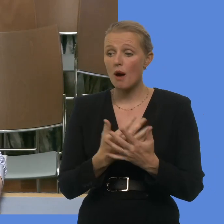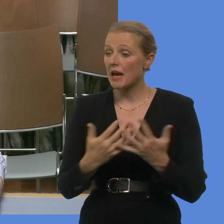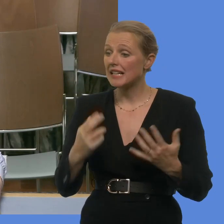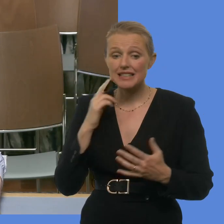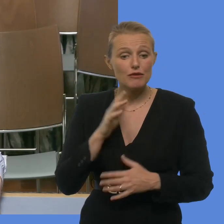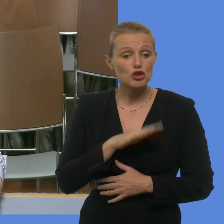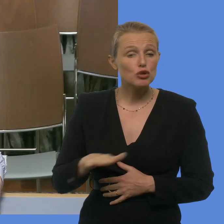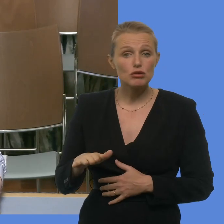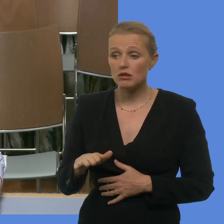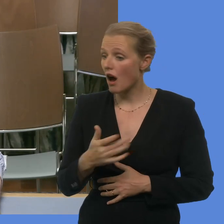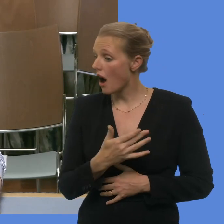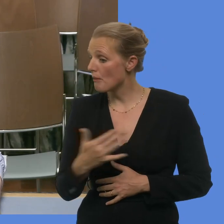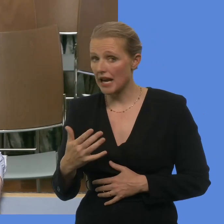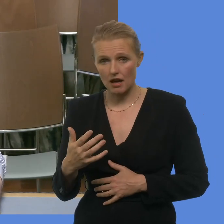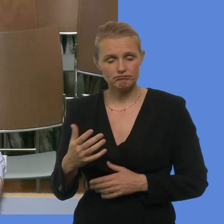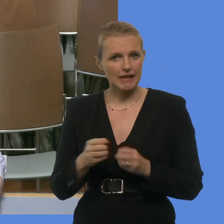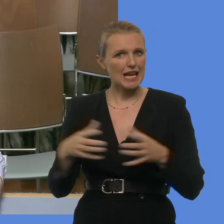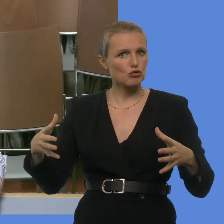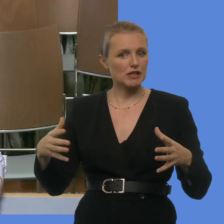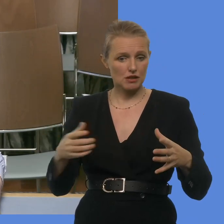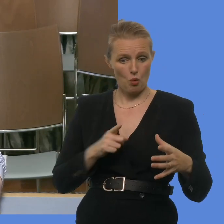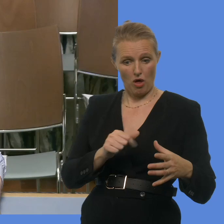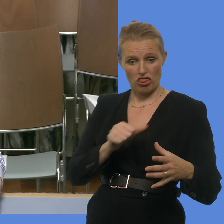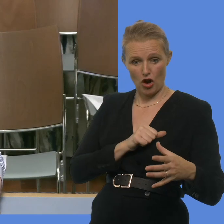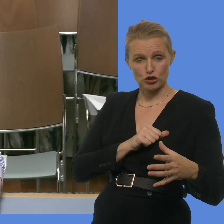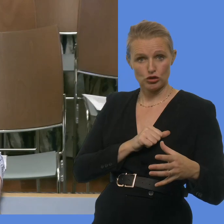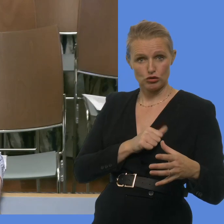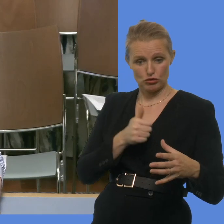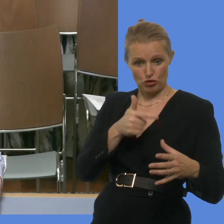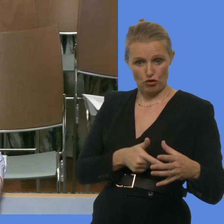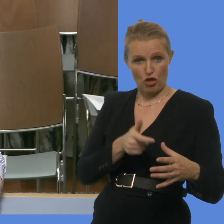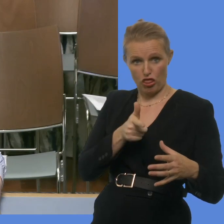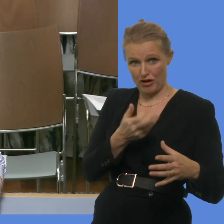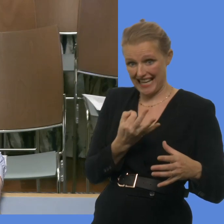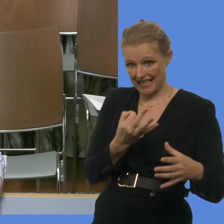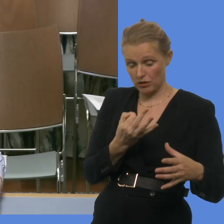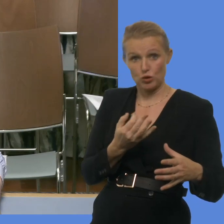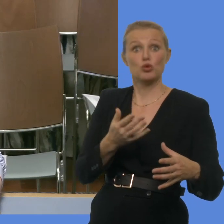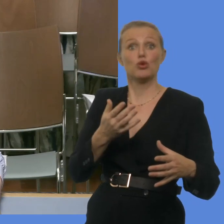children reported as deaf increased from 1,238 in 2011 to